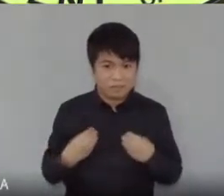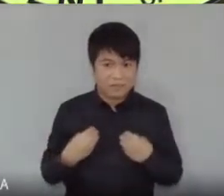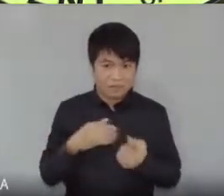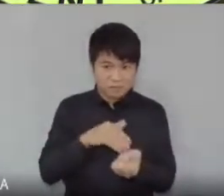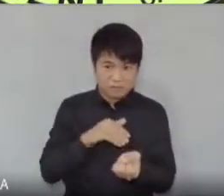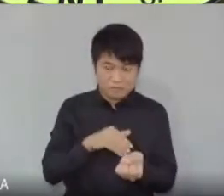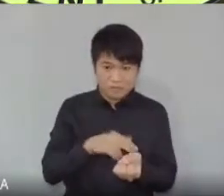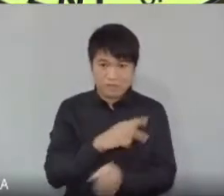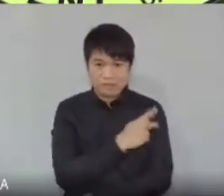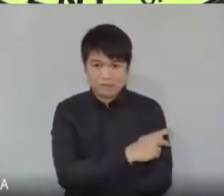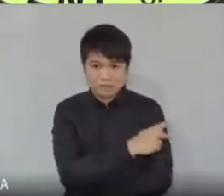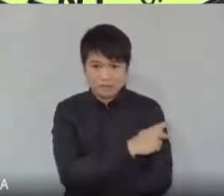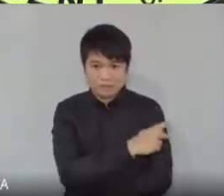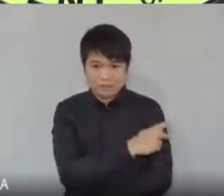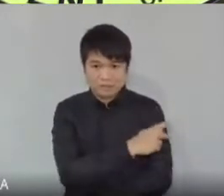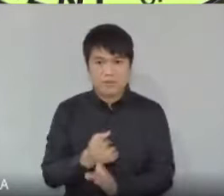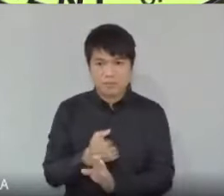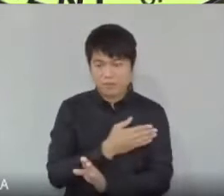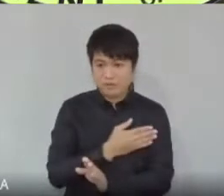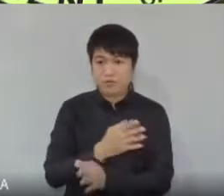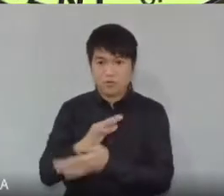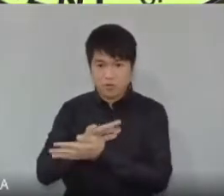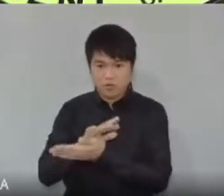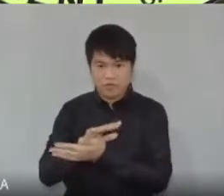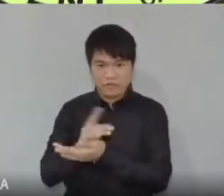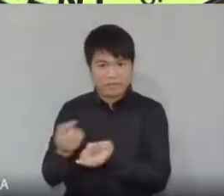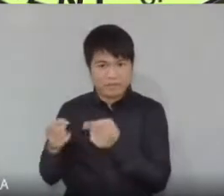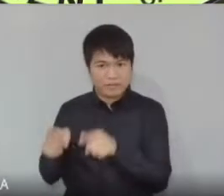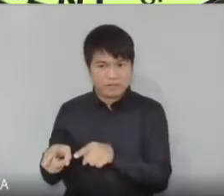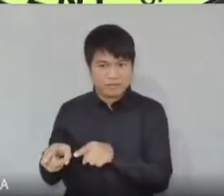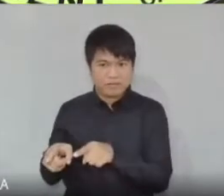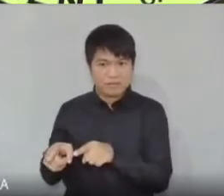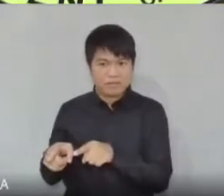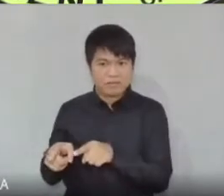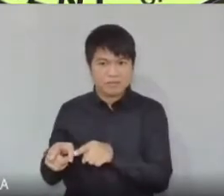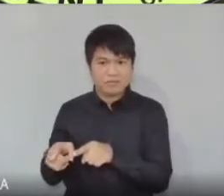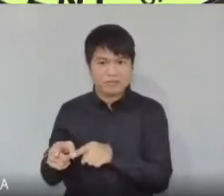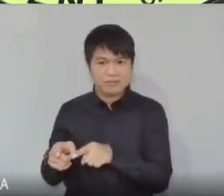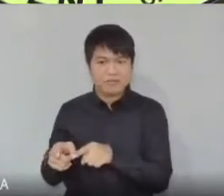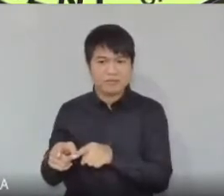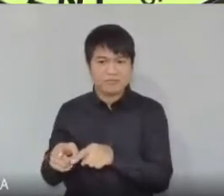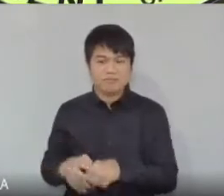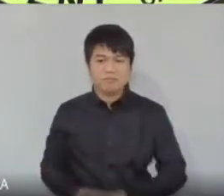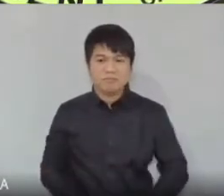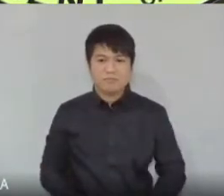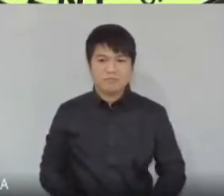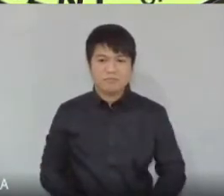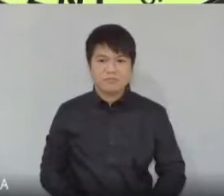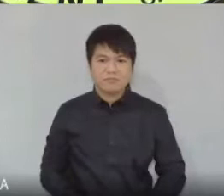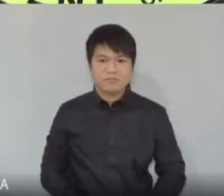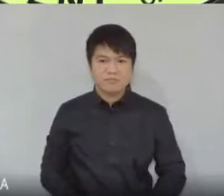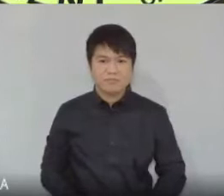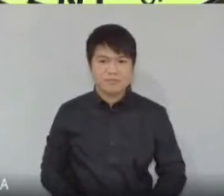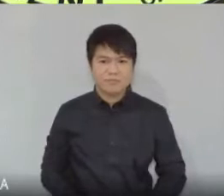calls telemedicine it virtually perfect. The Lancet says physicians have embraced